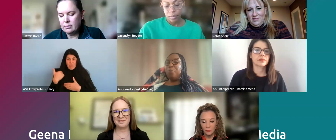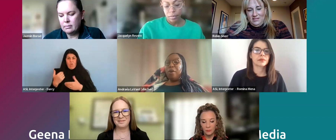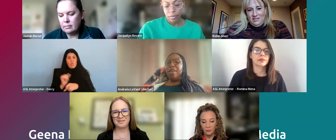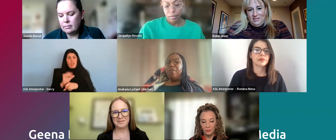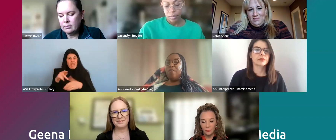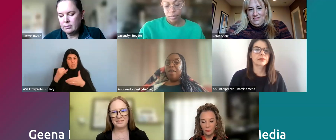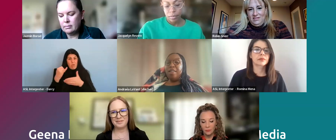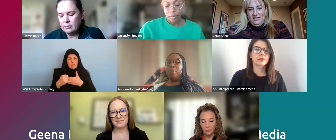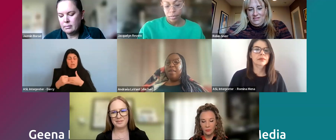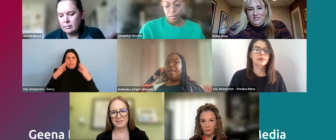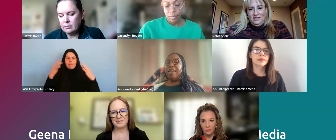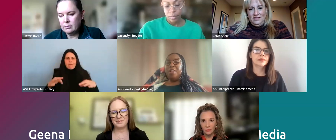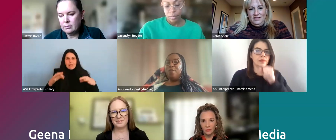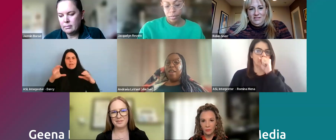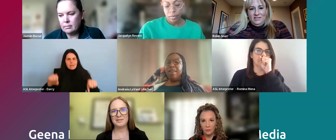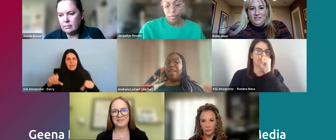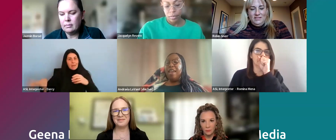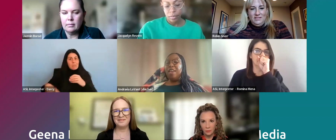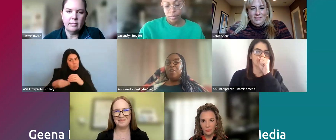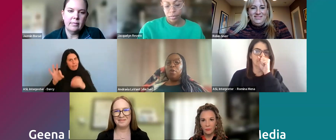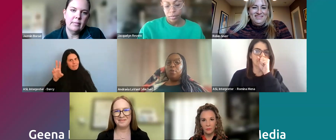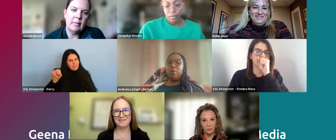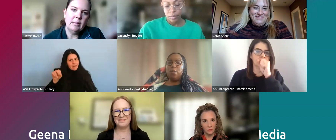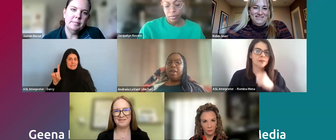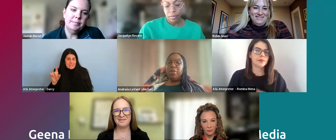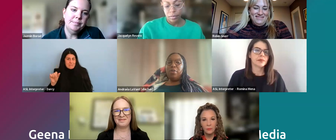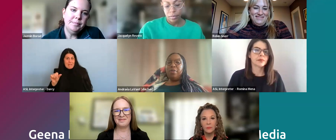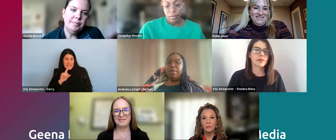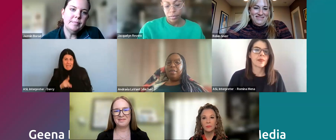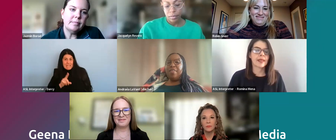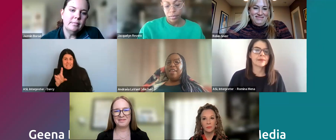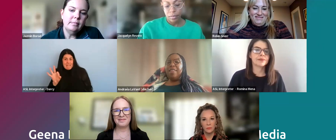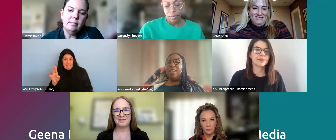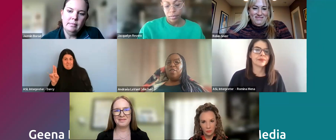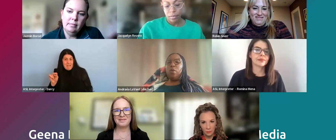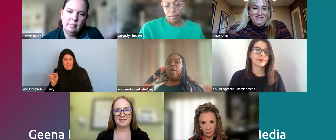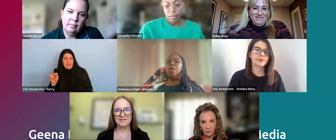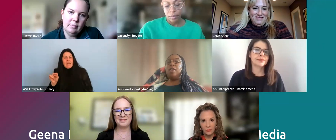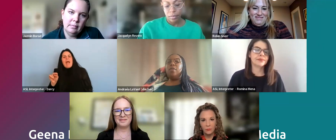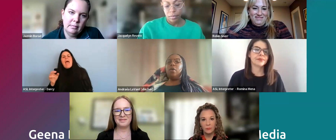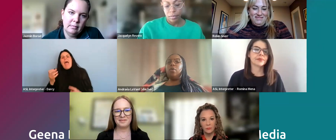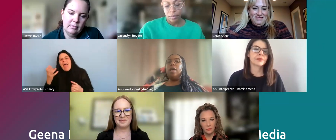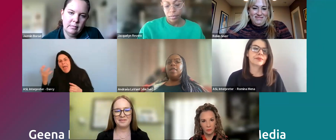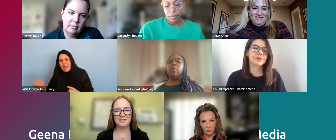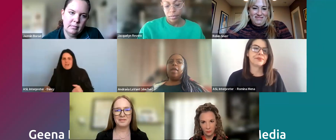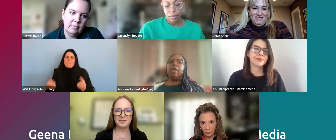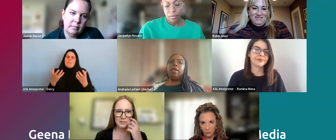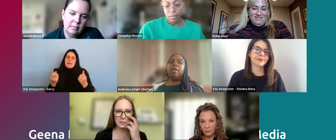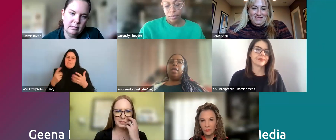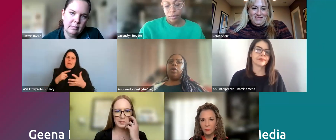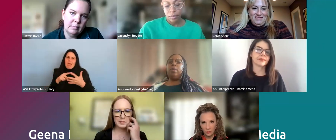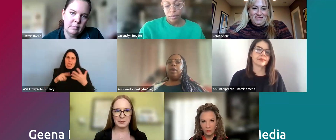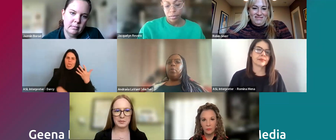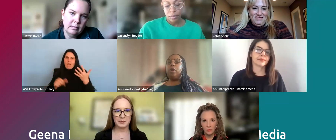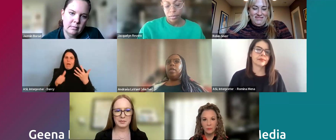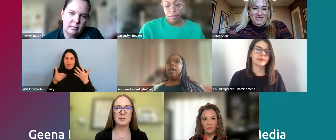definitely bring in the fun. Disability is fun. And it's also so many other things as well. And so that's why I think it